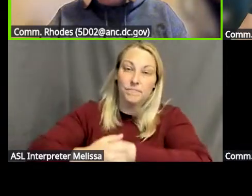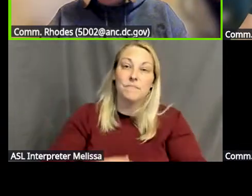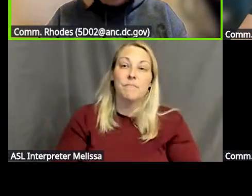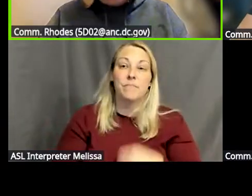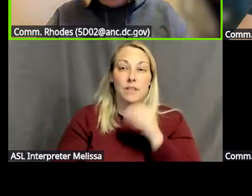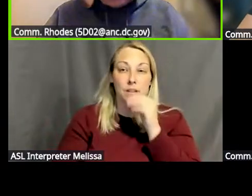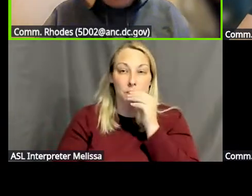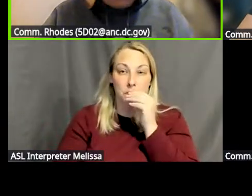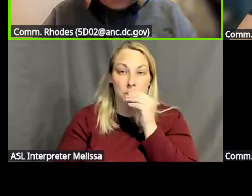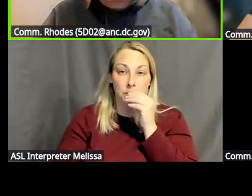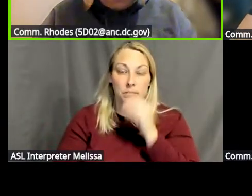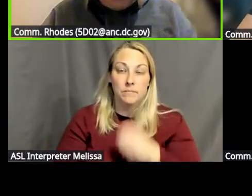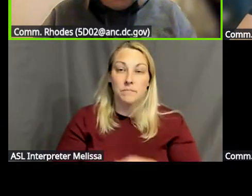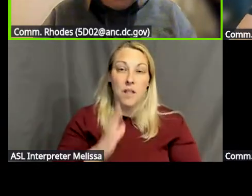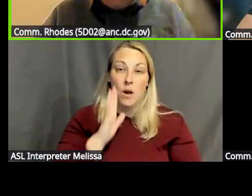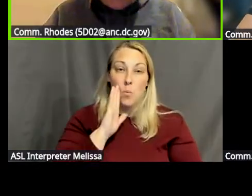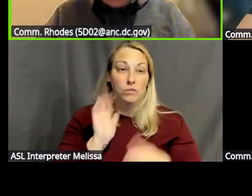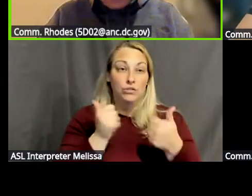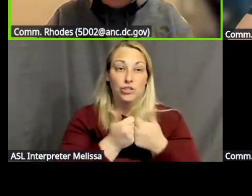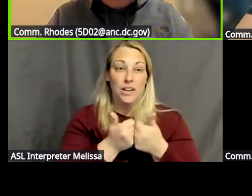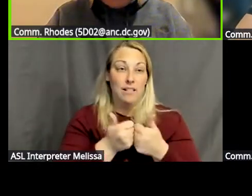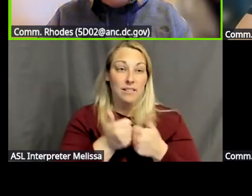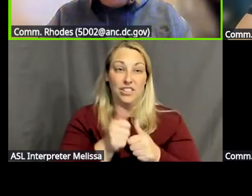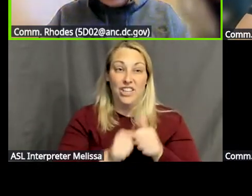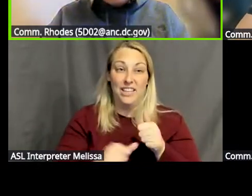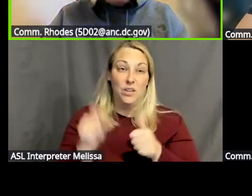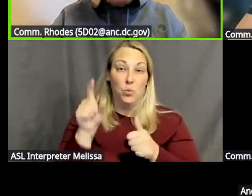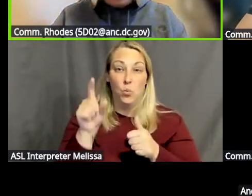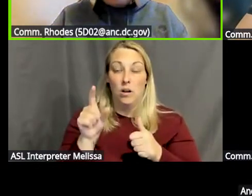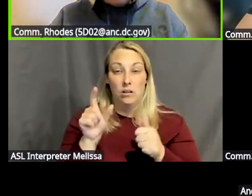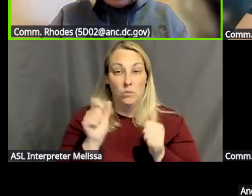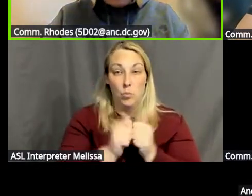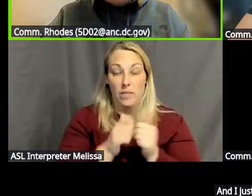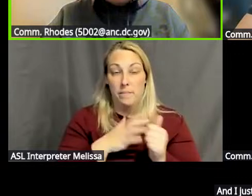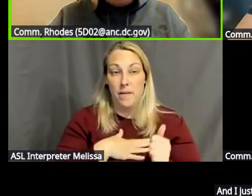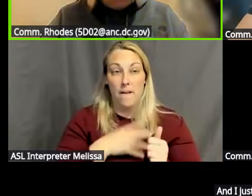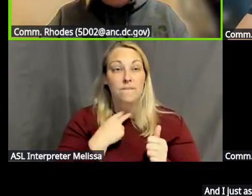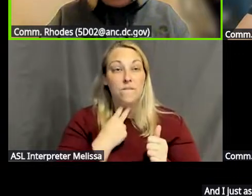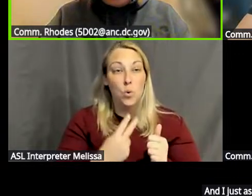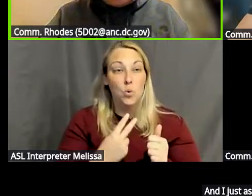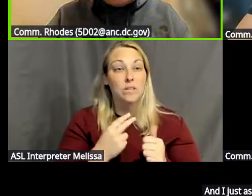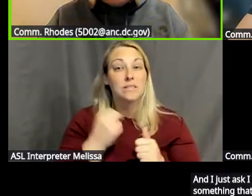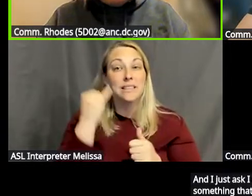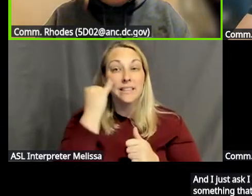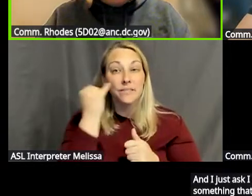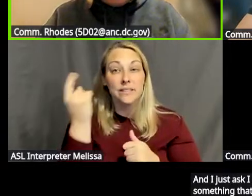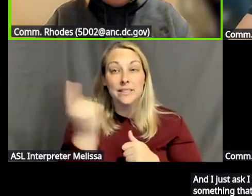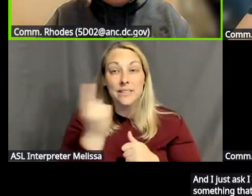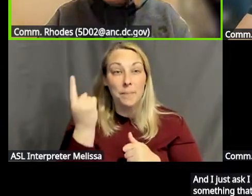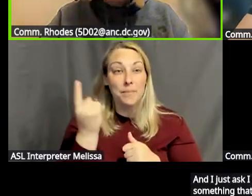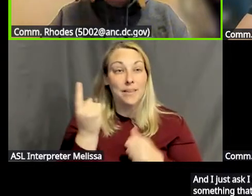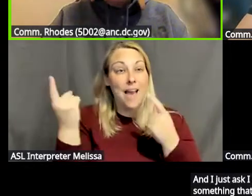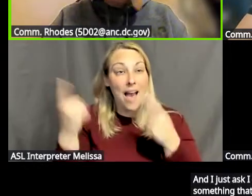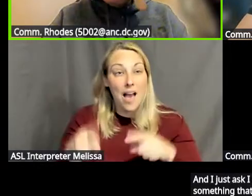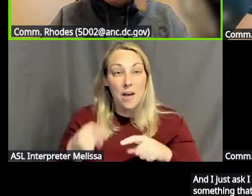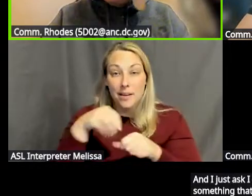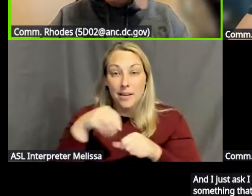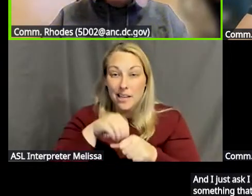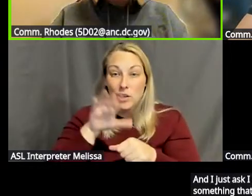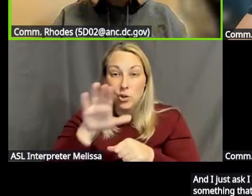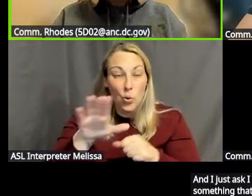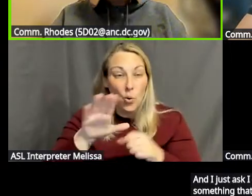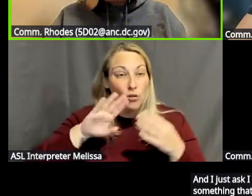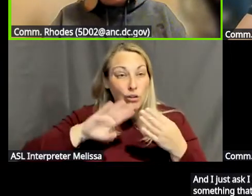I challenge anyone at the sound of my voice, if you have something that's going on in your community that shouldn't be